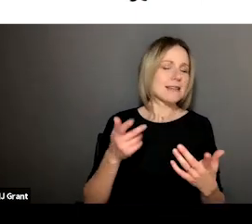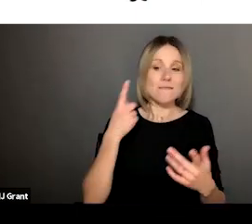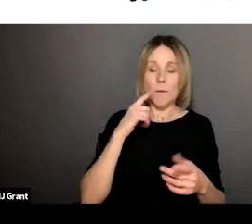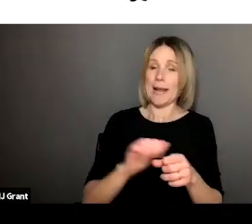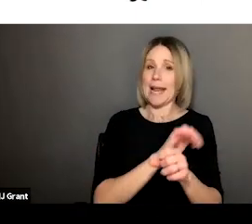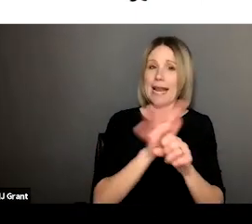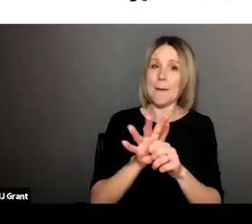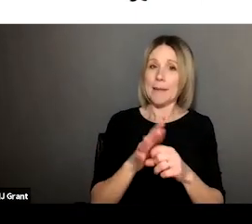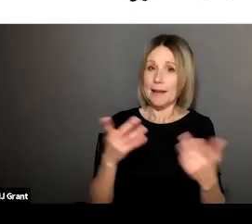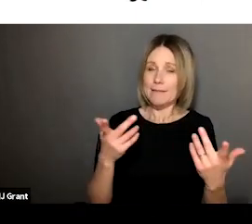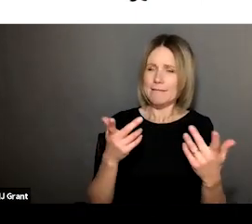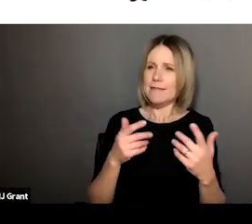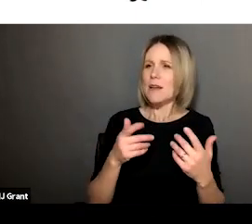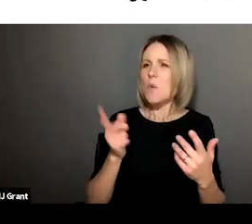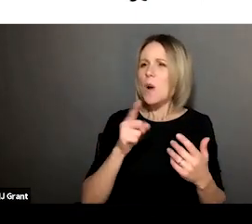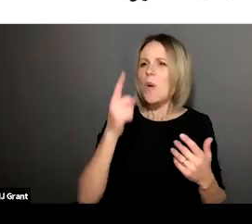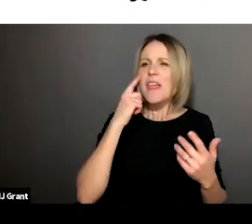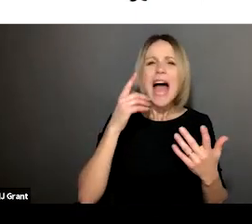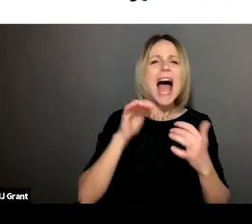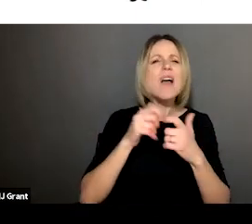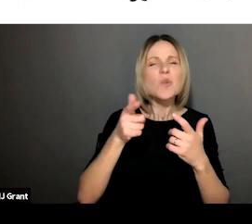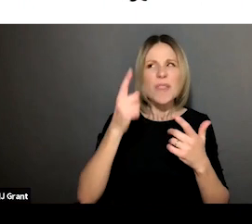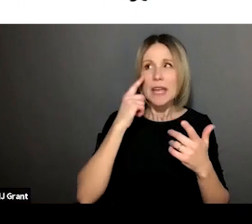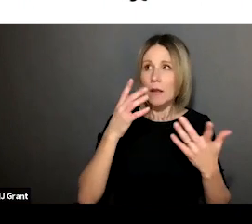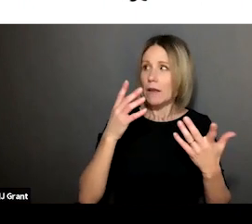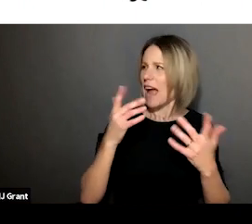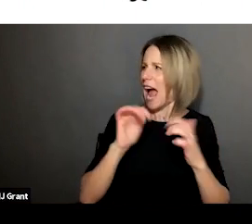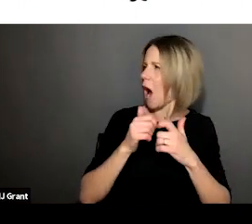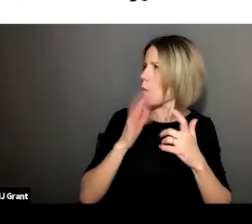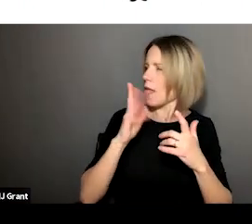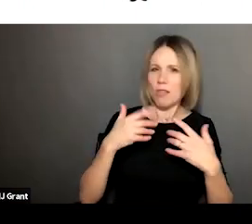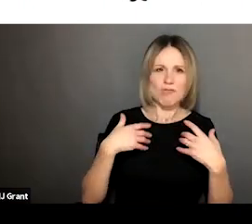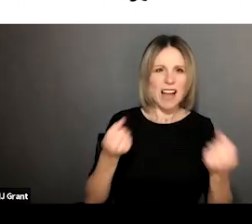like it's on obviously it's on everybody's mind in some way, shape or form, but